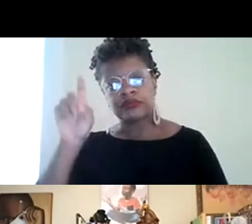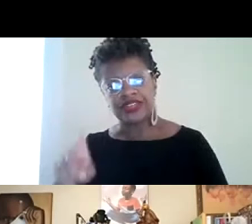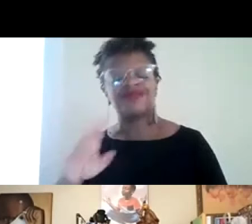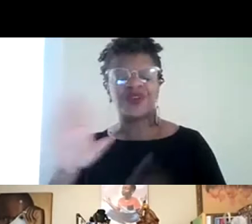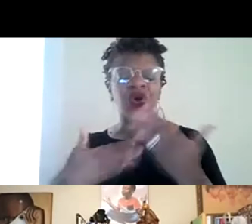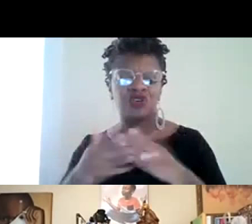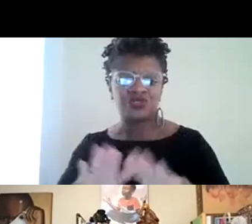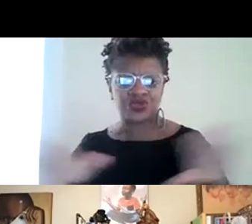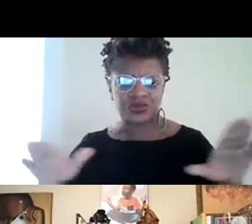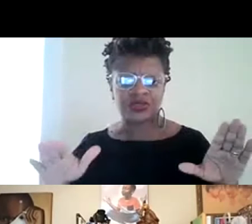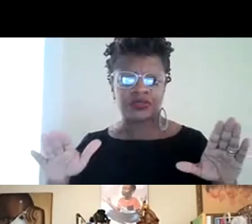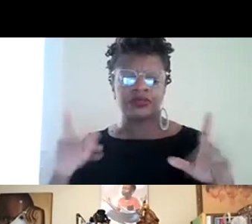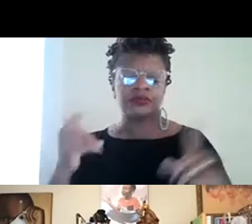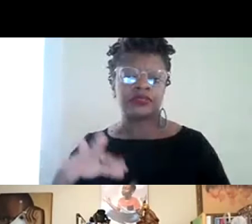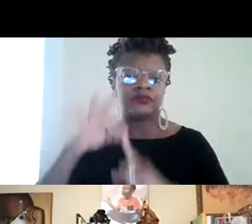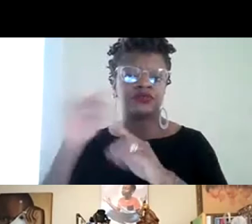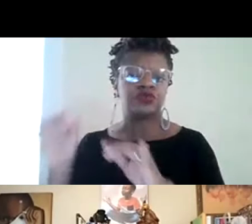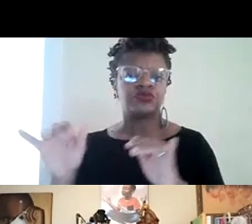for children who've experienced